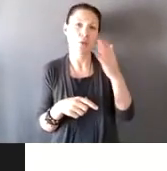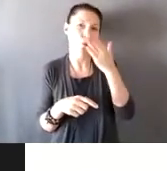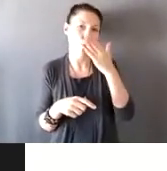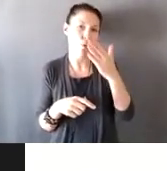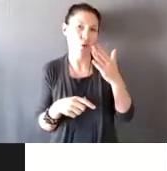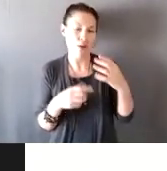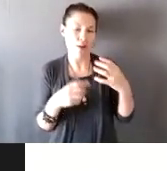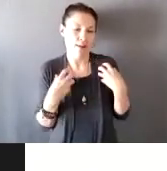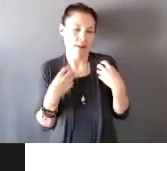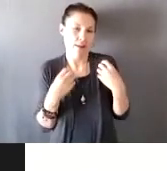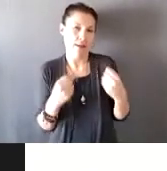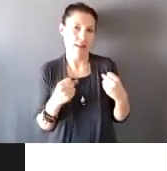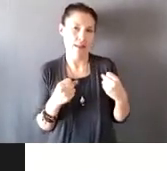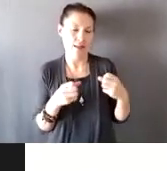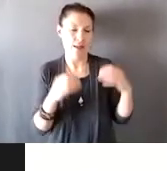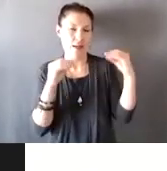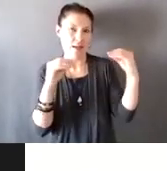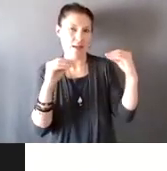That being said,